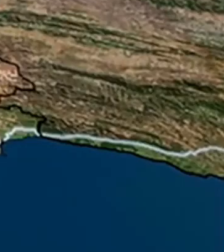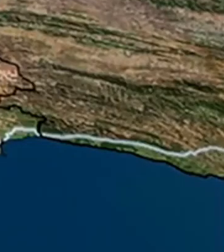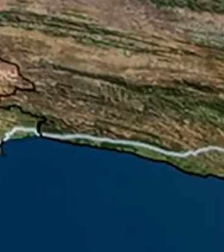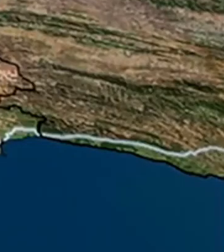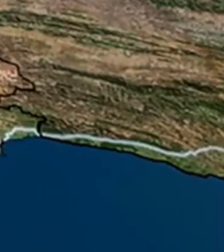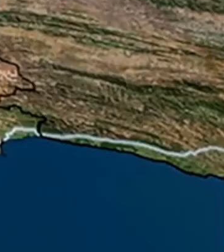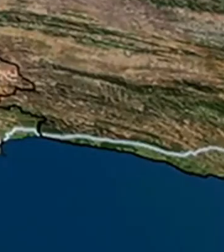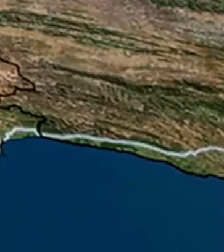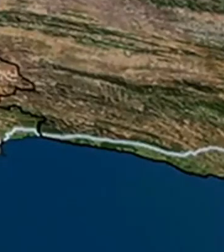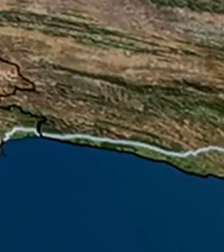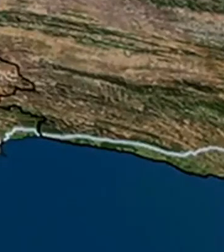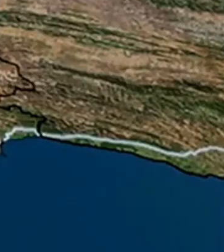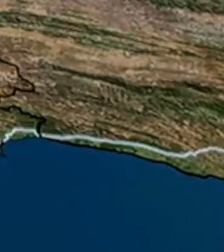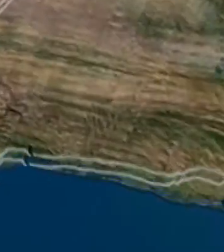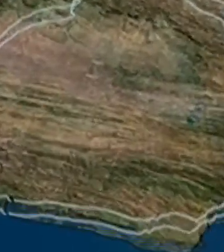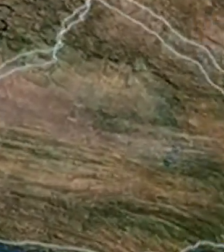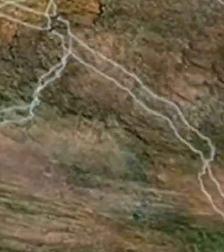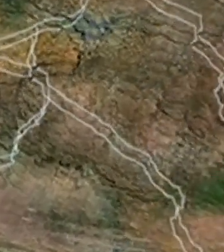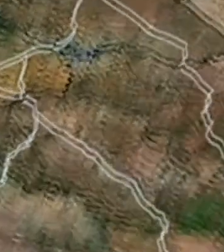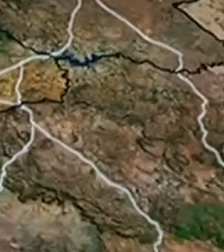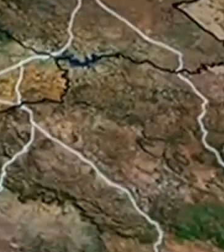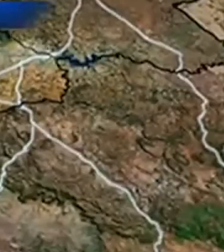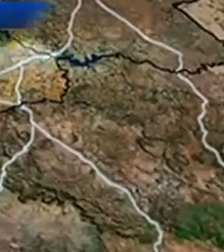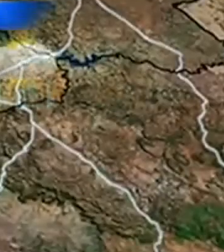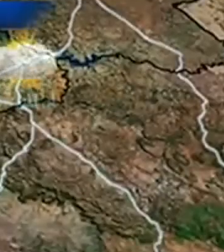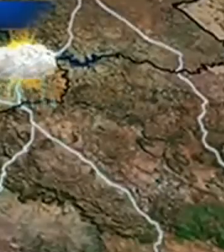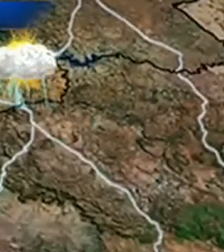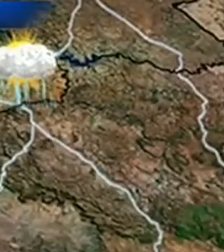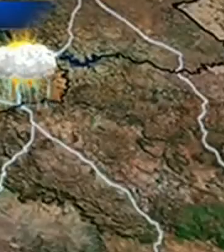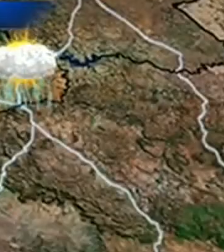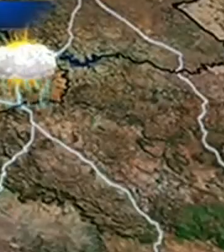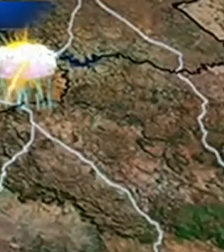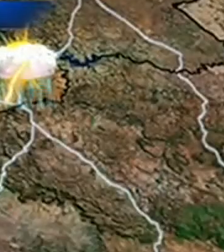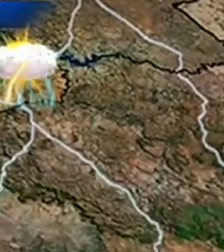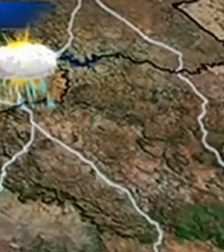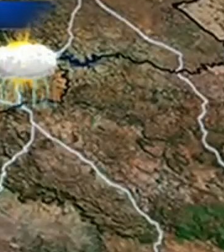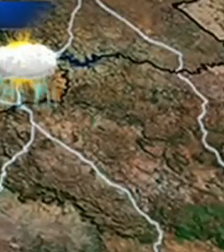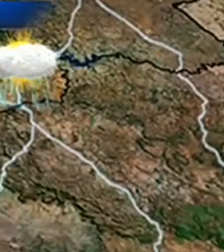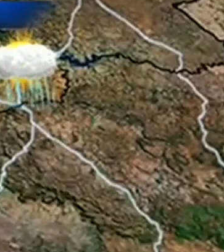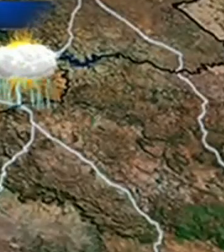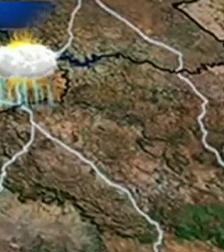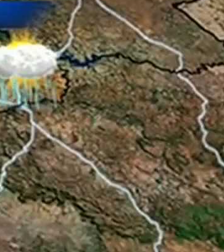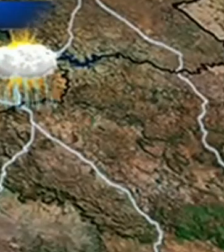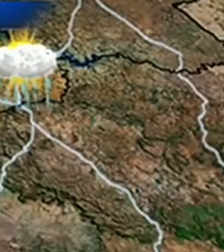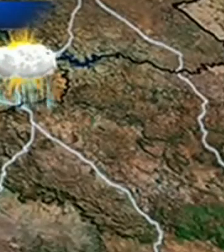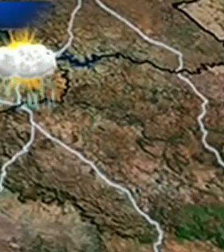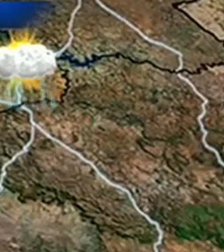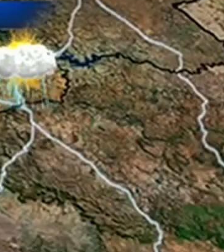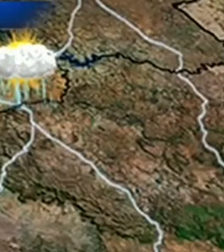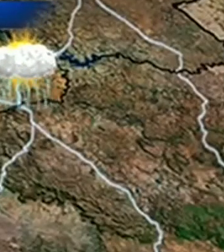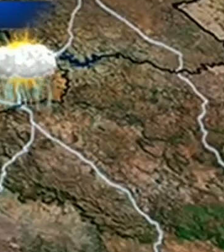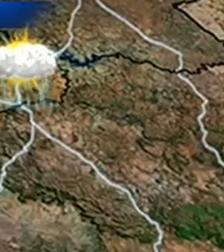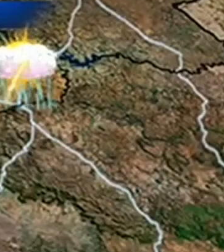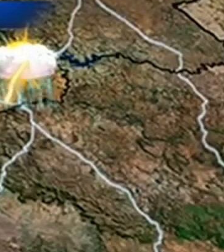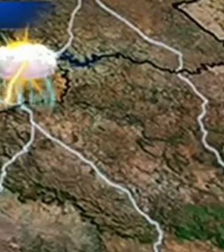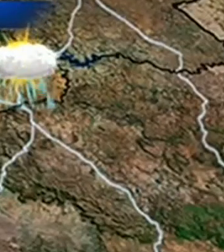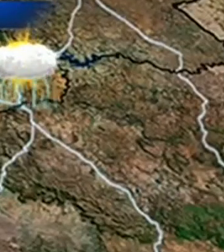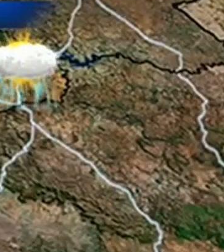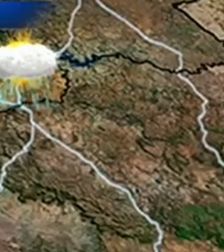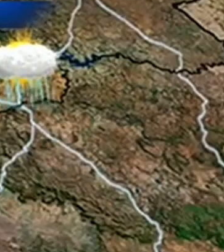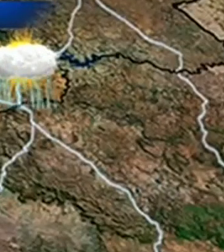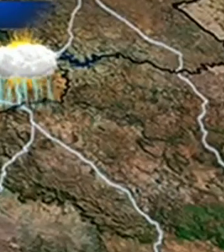ka bo Hermanus kgratha ke 23 go le ka Kapa le Boa re bona ga botsena fela ka dikarolong tse le fodile la ka Mswane maro a pesha ka go kgetha